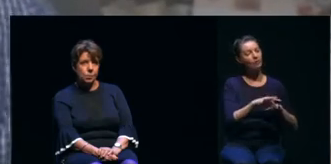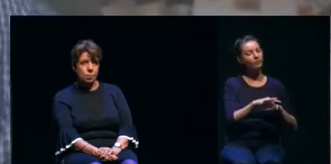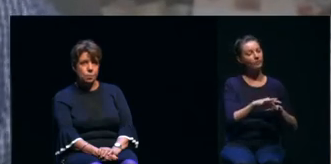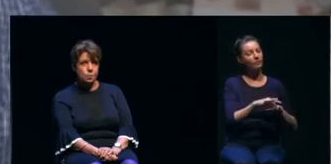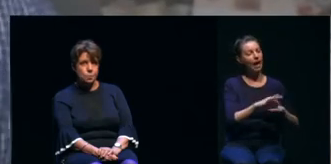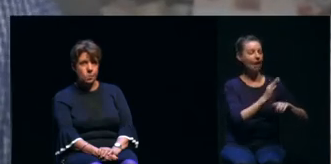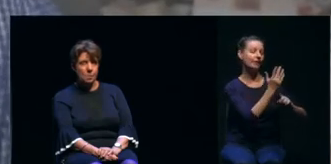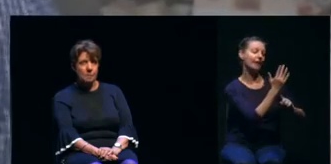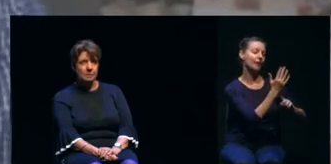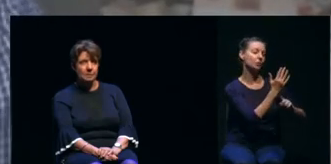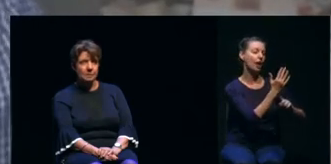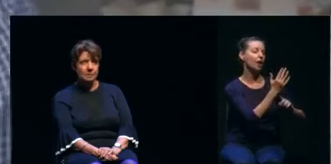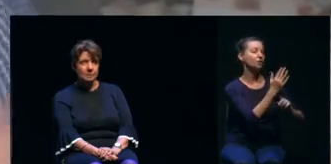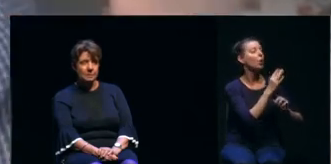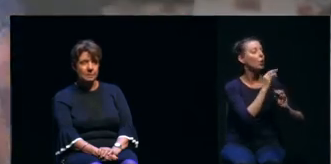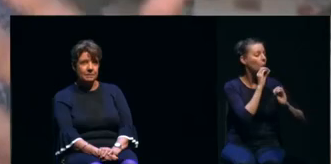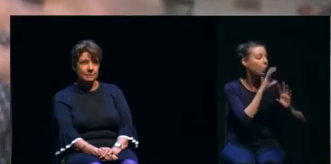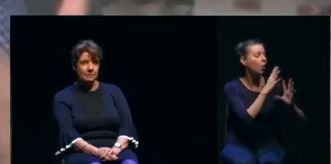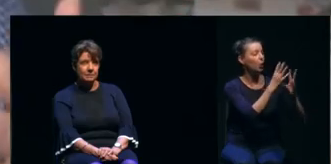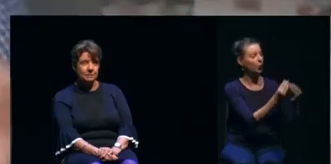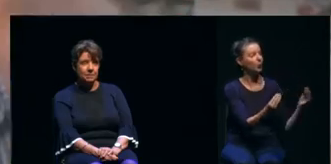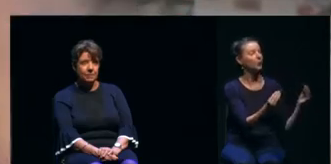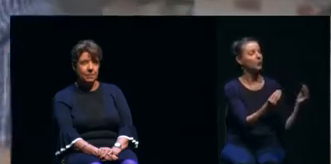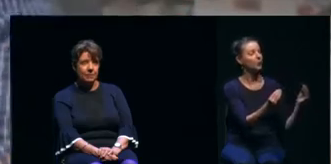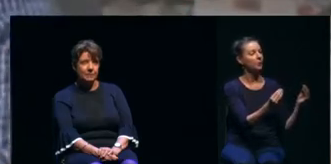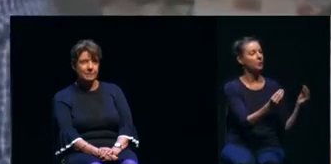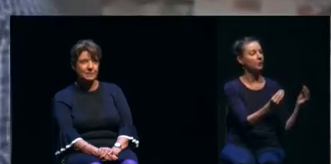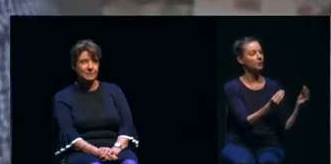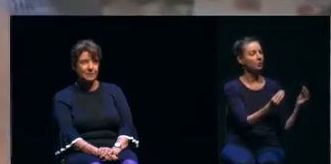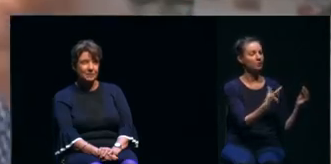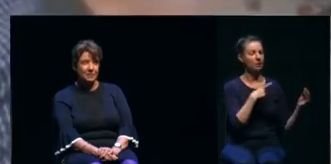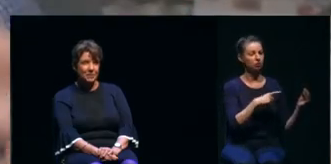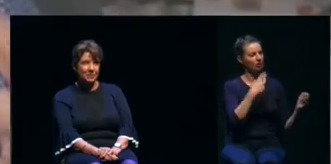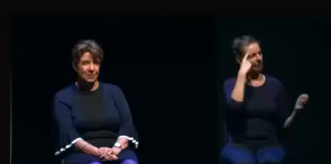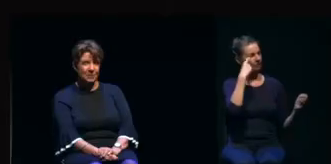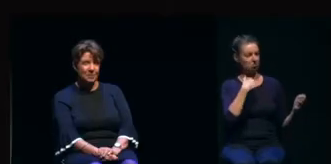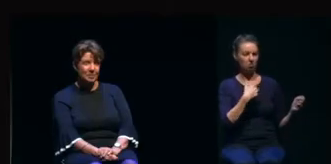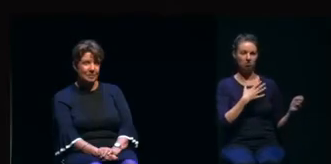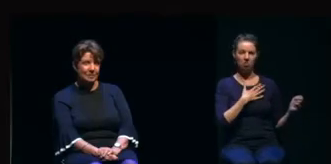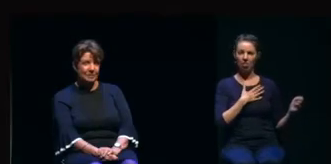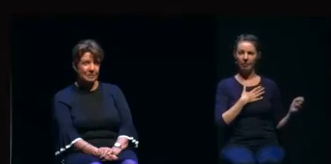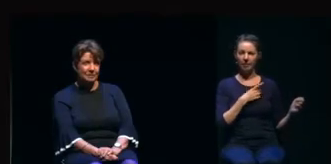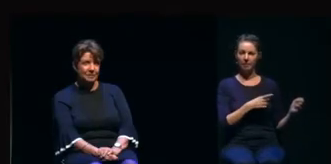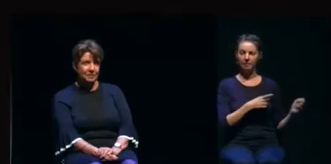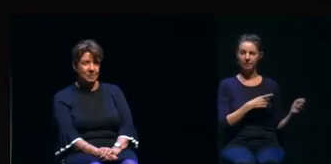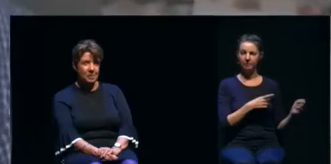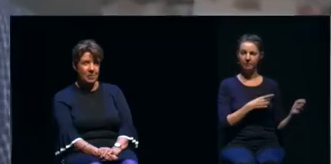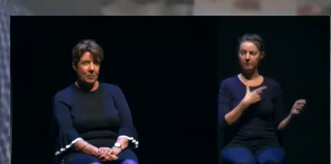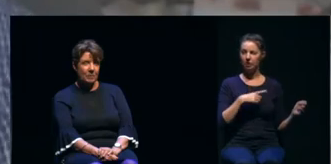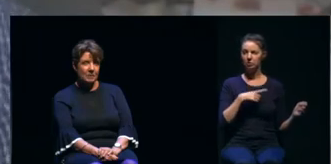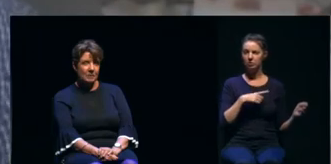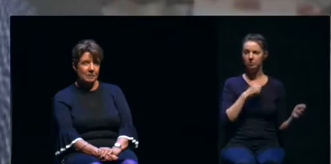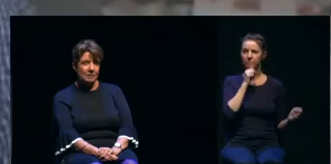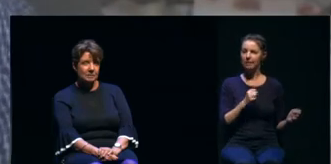smell, or she'll turn out the fairy lights in the front room and leave me in the dark because pretty things are for girls and boys can't have pretty things. And one